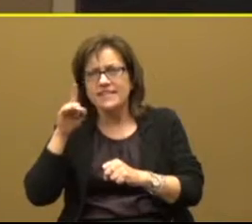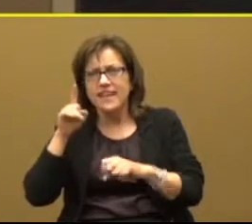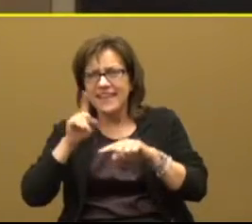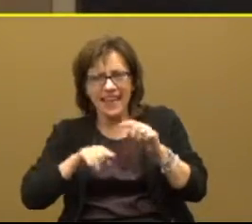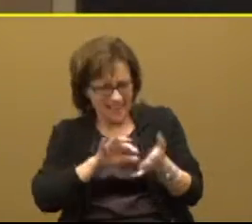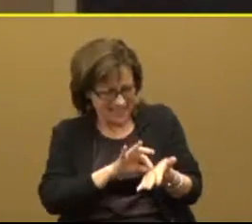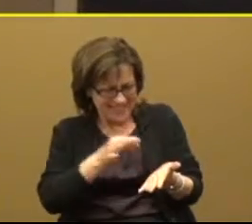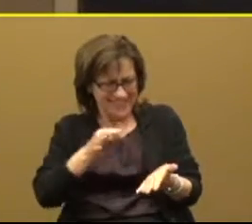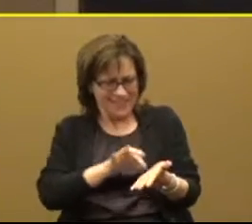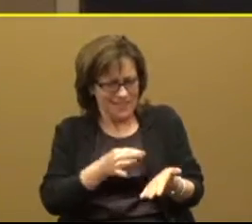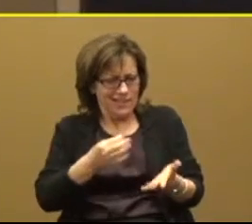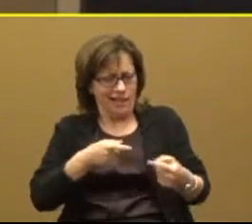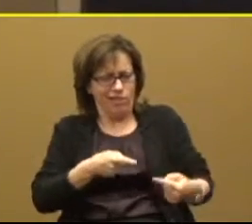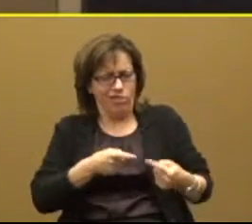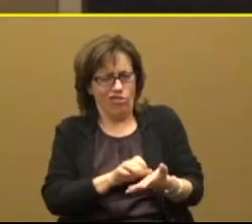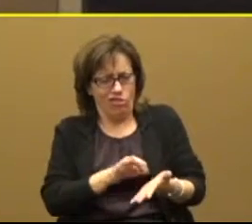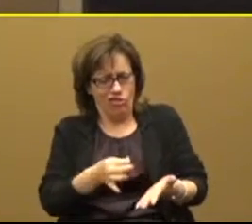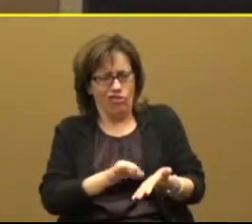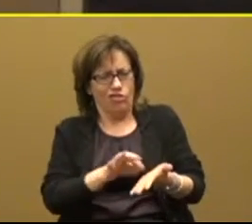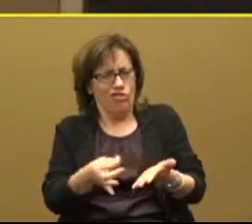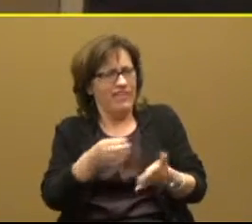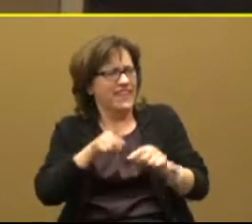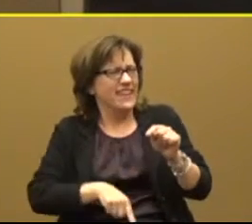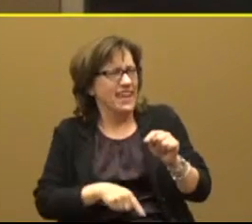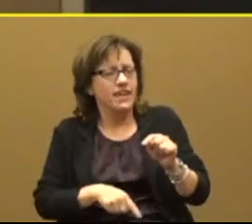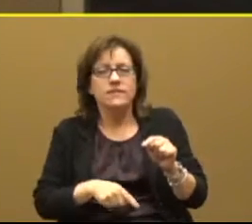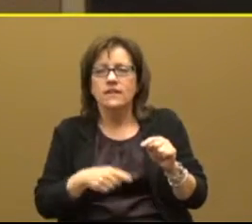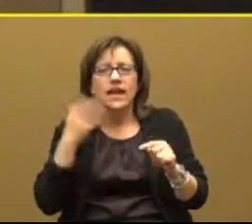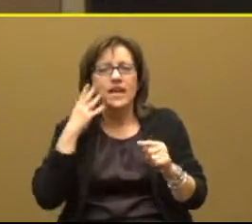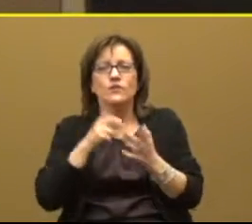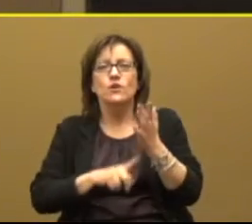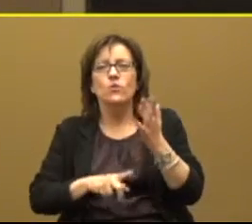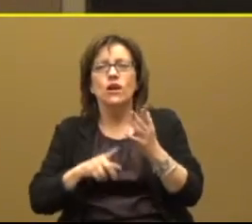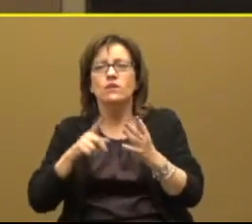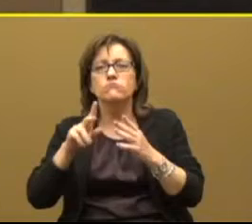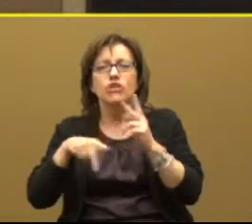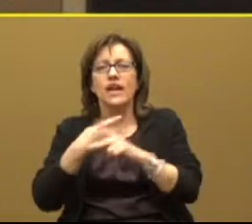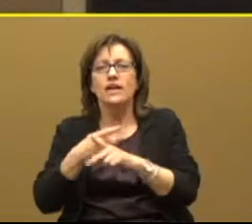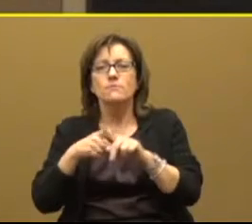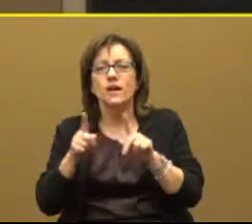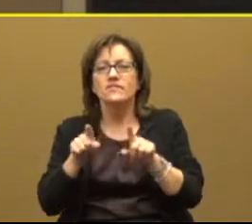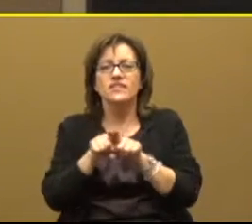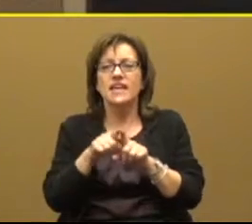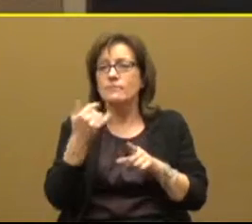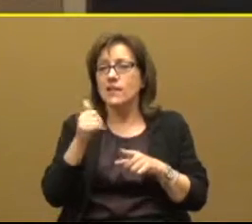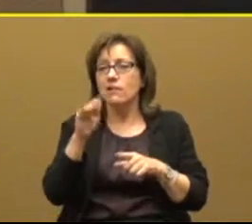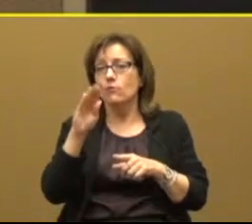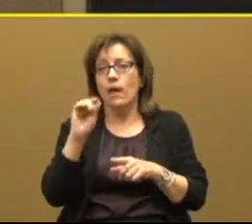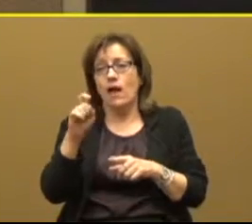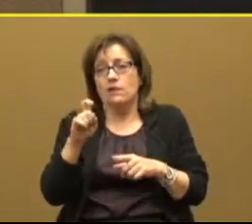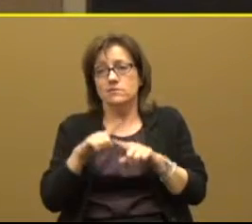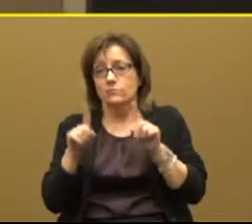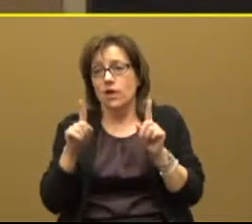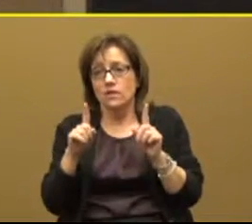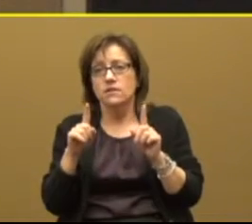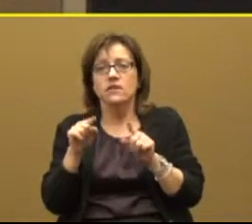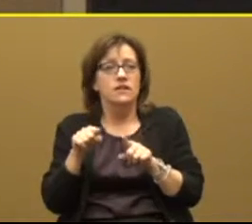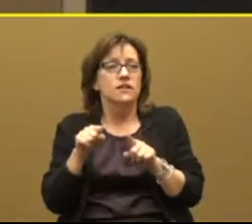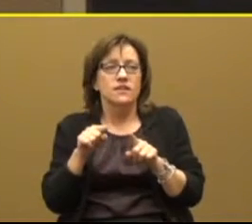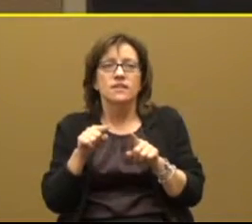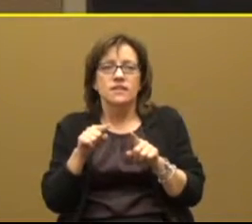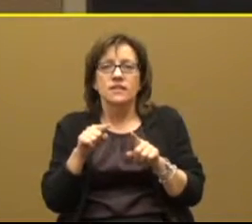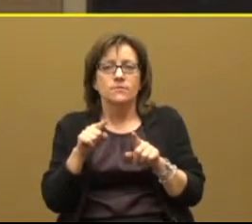it. I don't even know what brand it is, but it's in the same yellow box as the other kind is, except for it's